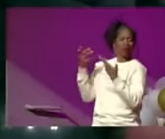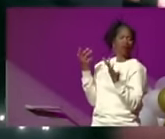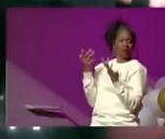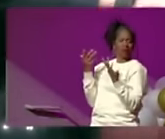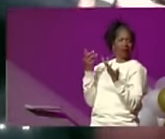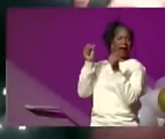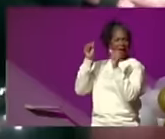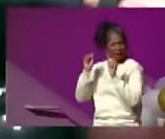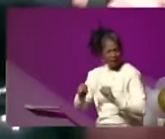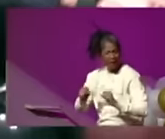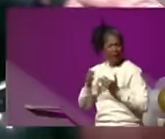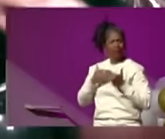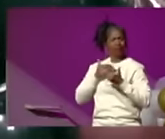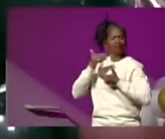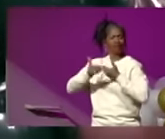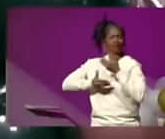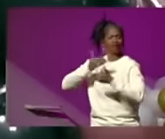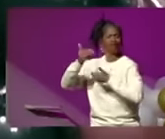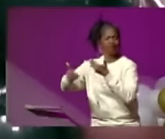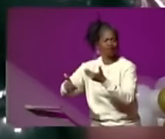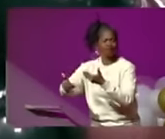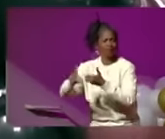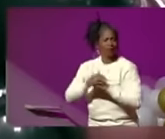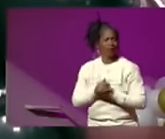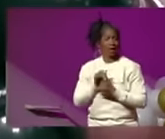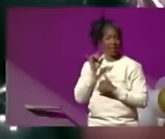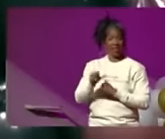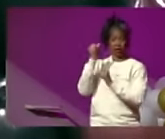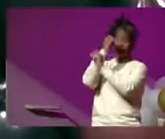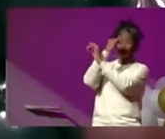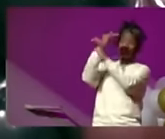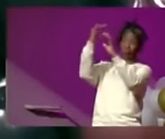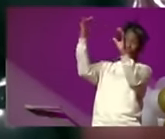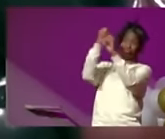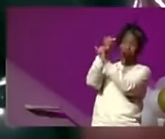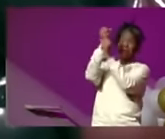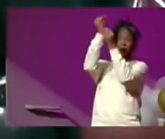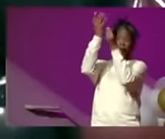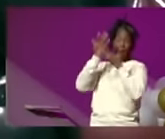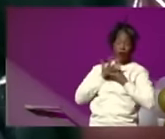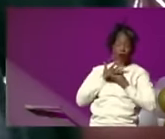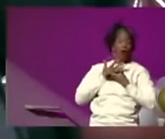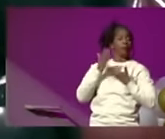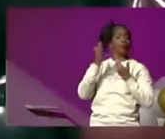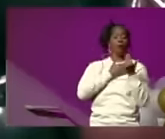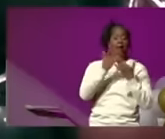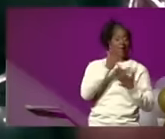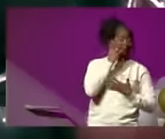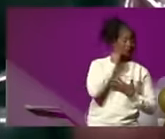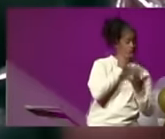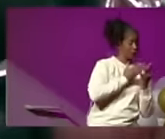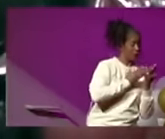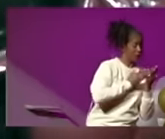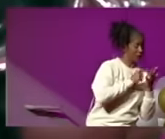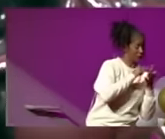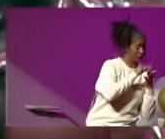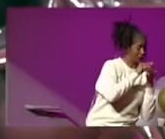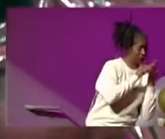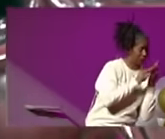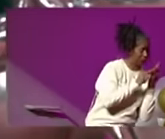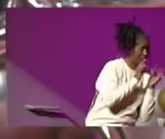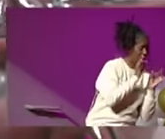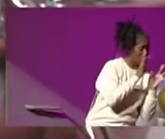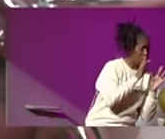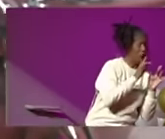nightmarish reality. A dream lets you know there is more to what you're going through than what you're going through, and what